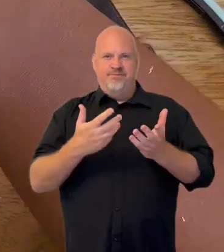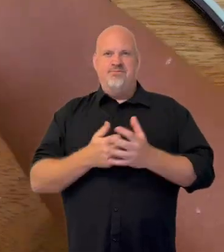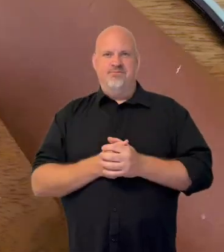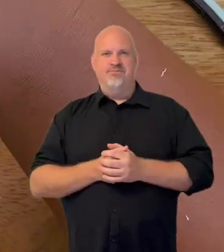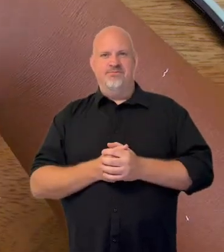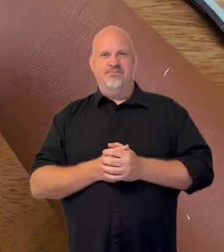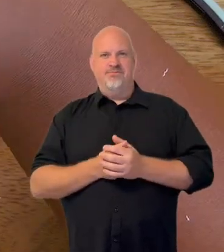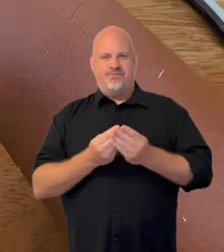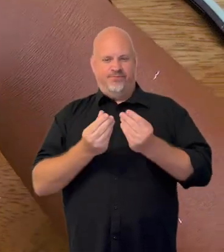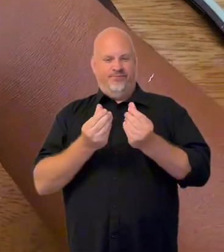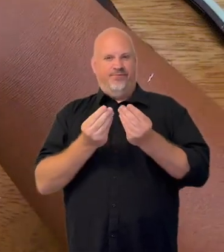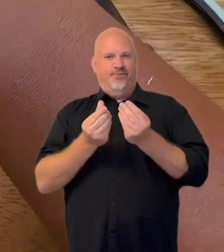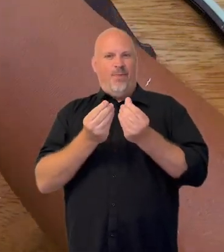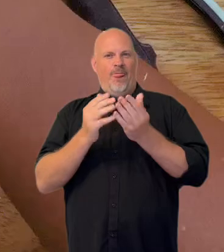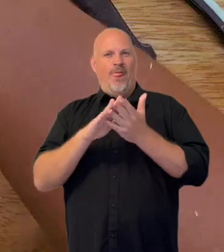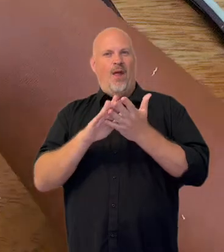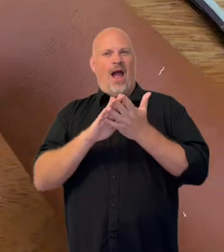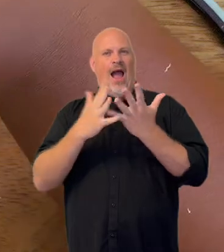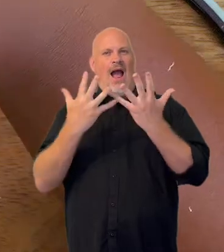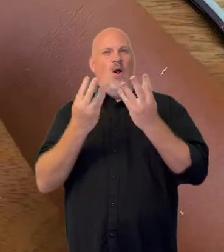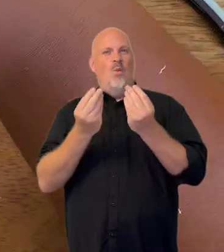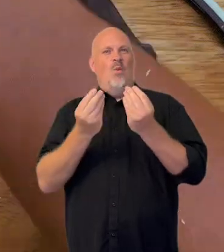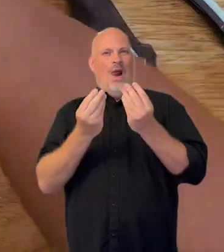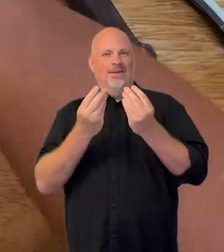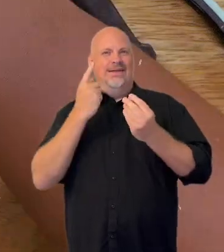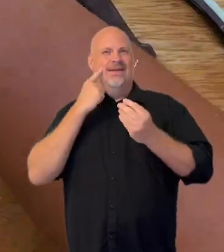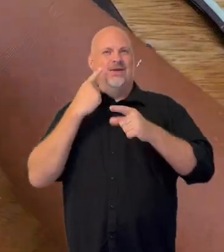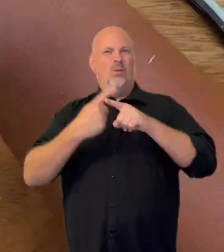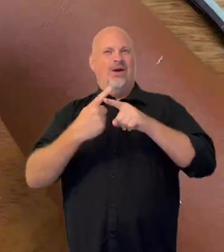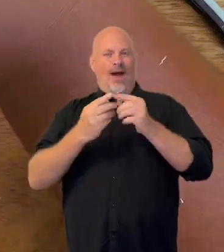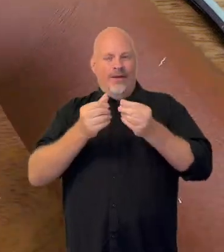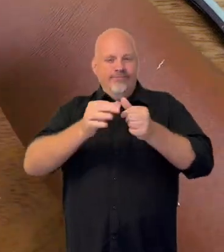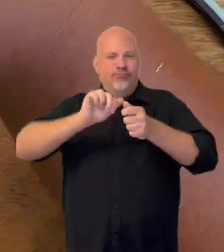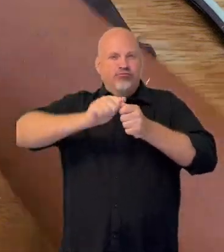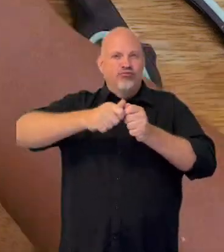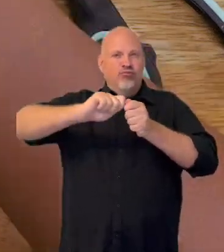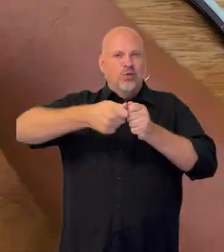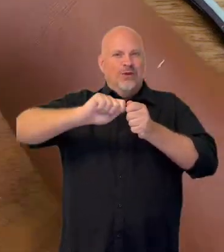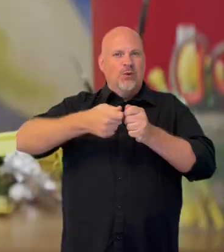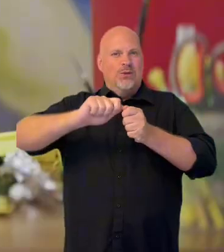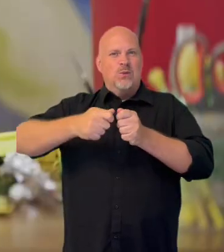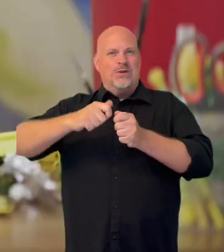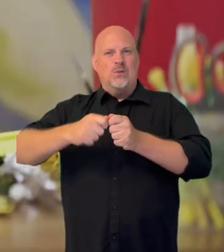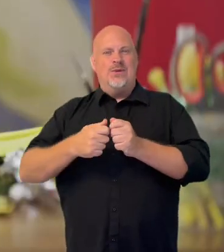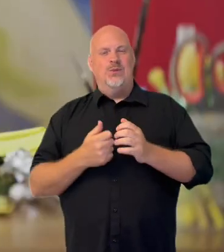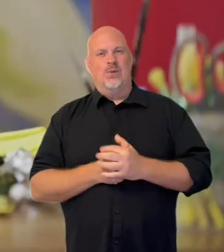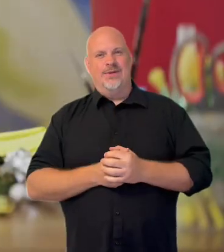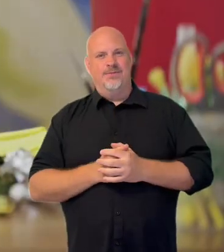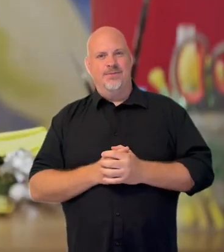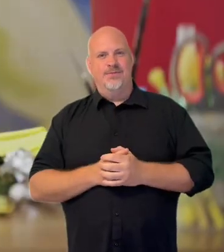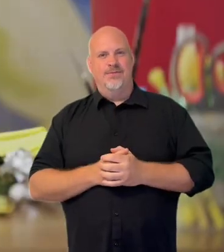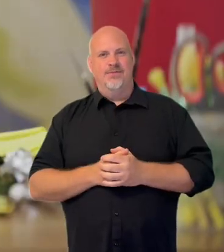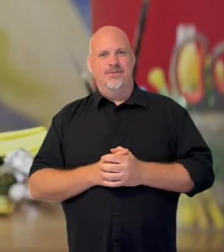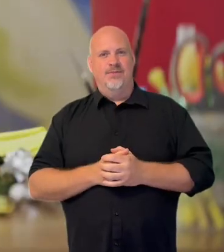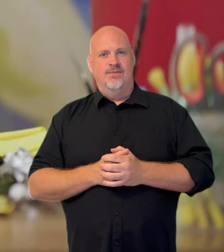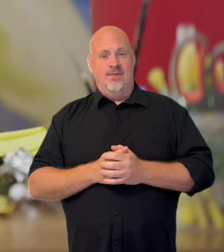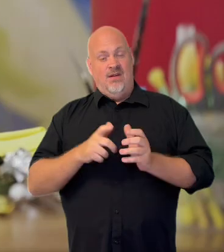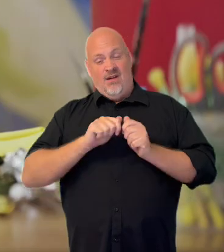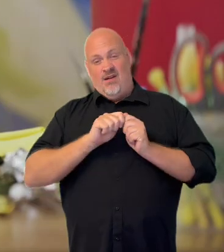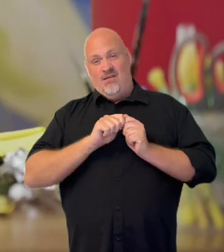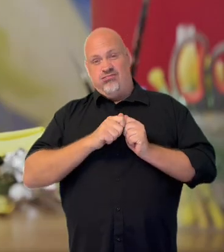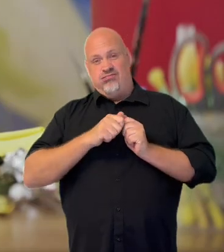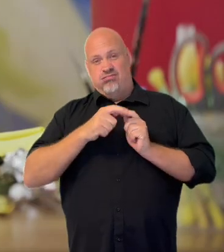But you can do that all the way along and it'll work just the same as what I've just done with the cutting pieces of